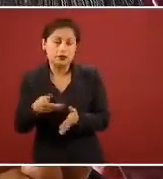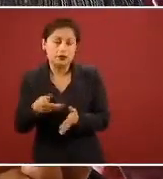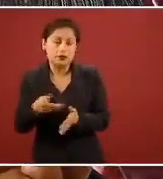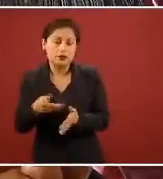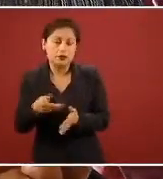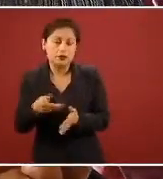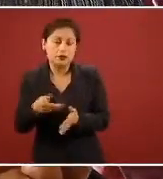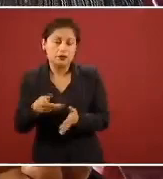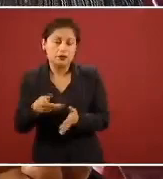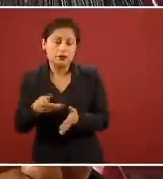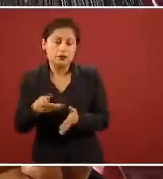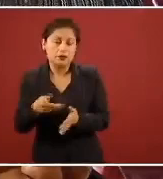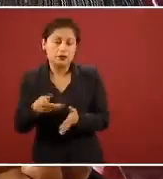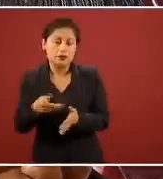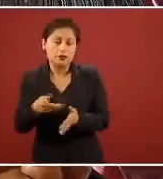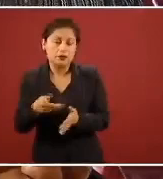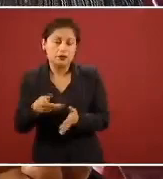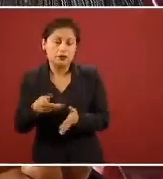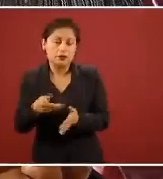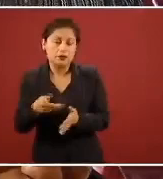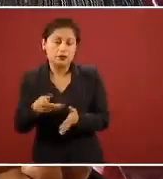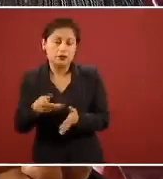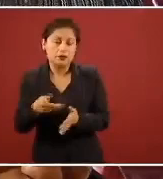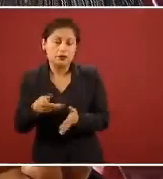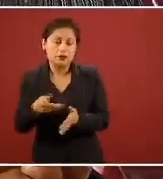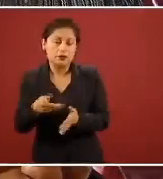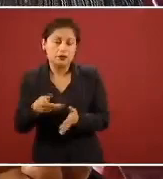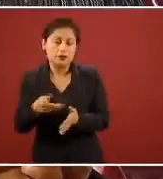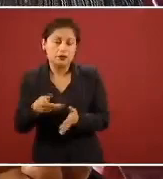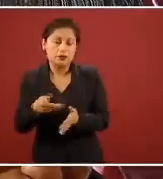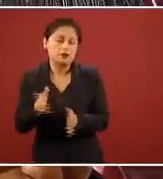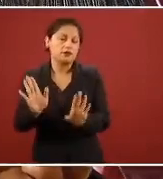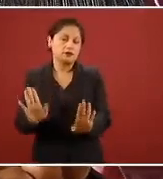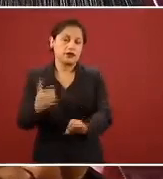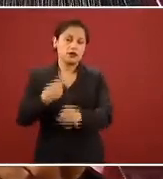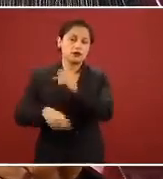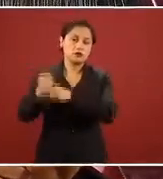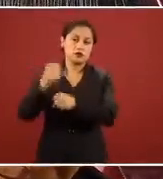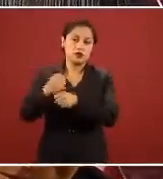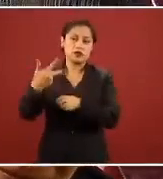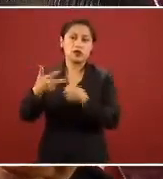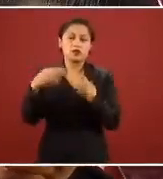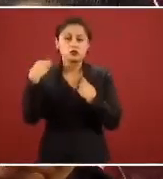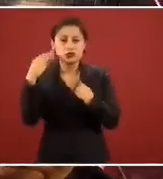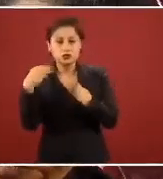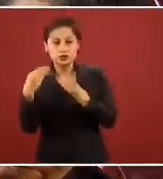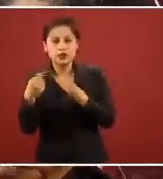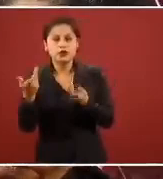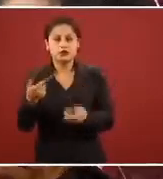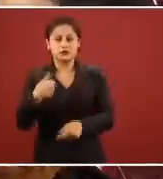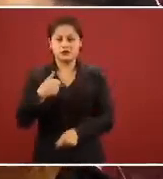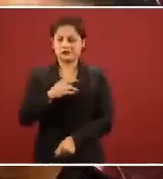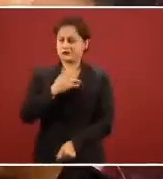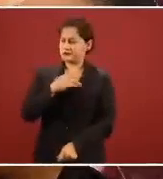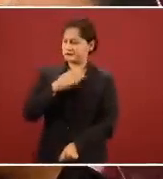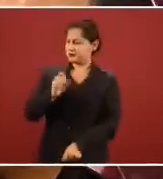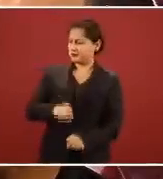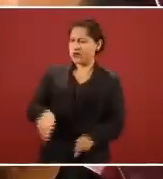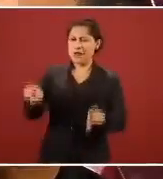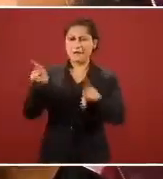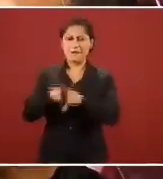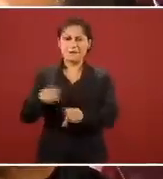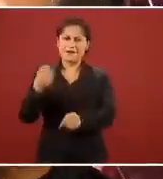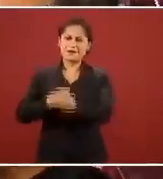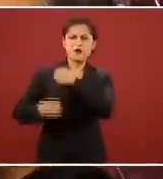And she said the 8th of March for me last year was the same thing. Que se vivía o se venía viendo de todos